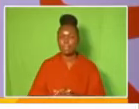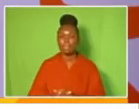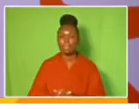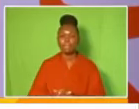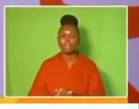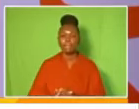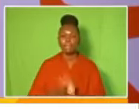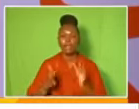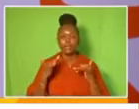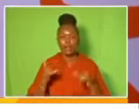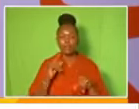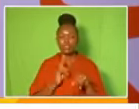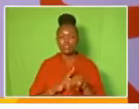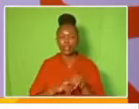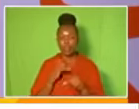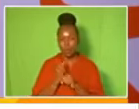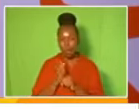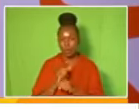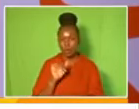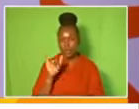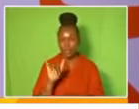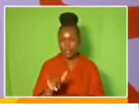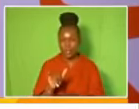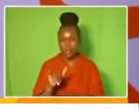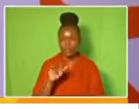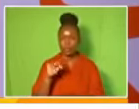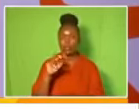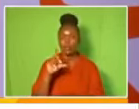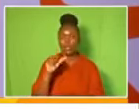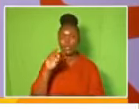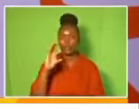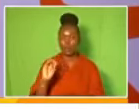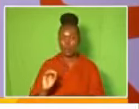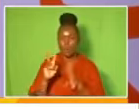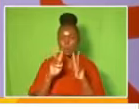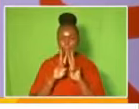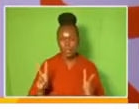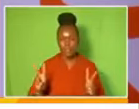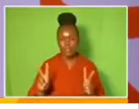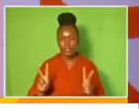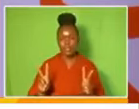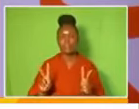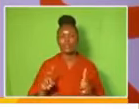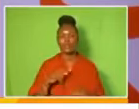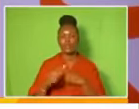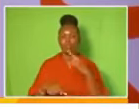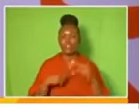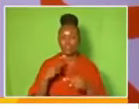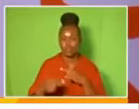As work on NADCO proceeds, we have embarked on reinvigorating and